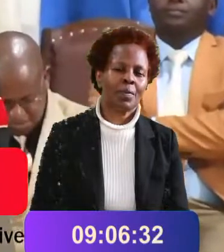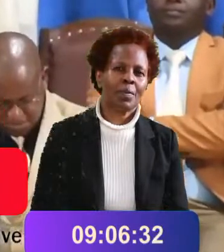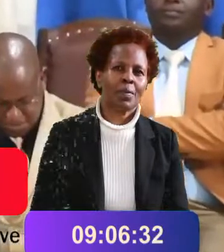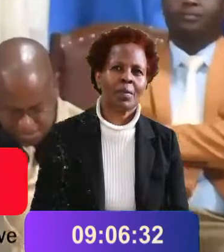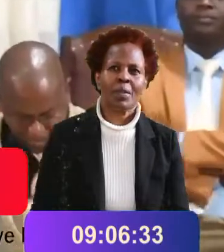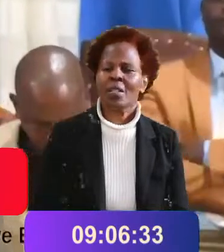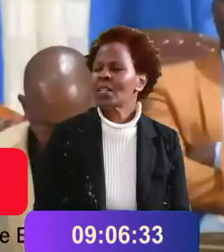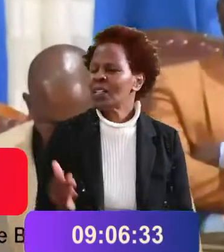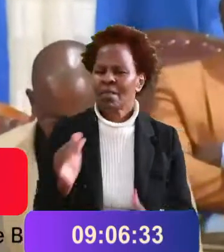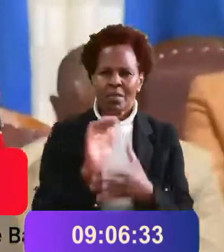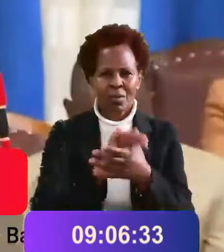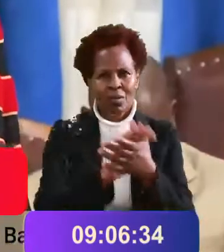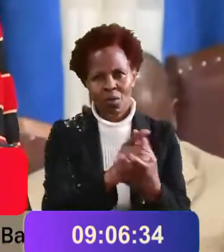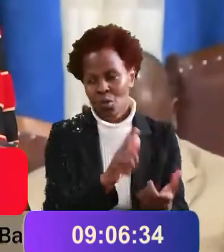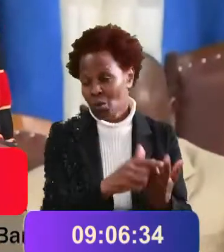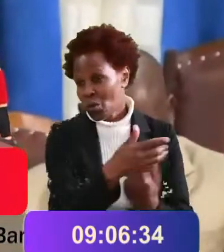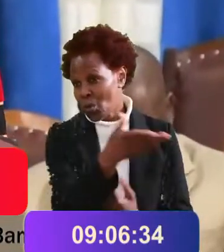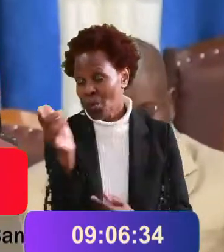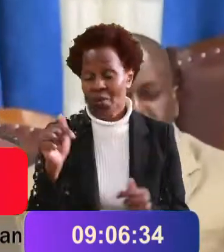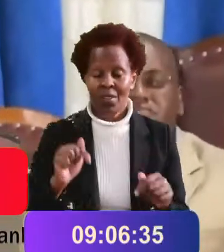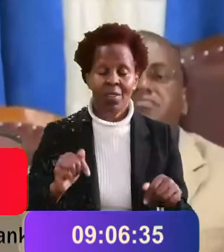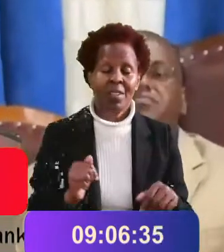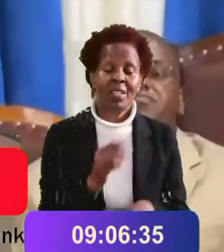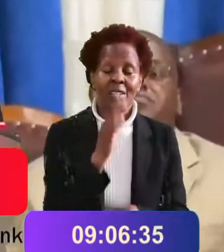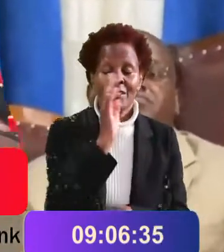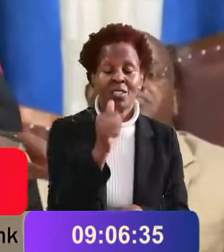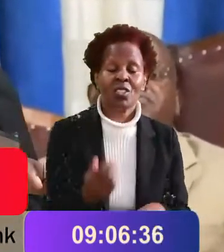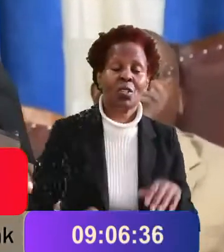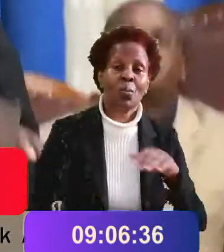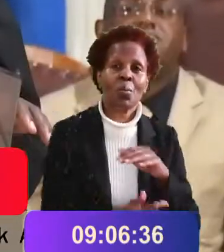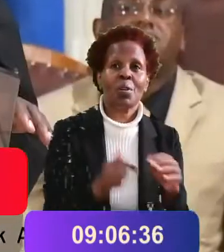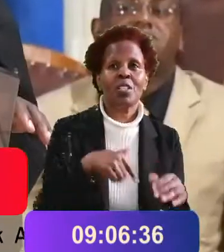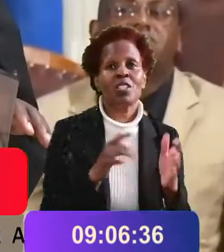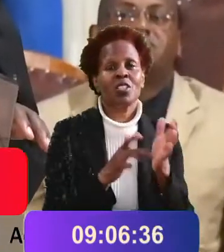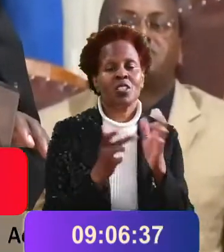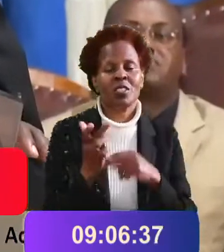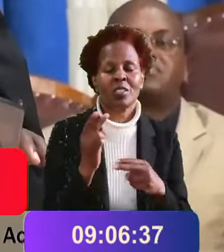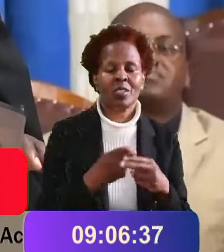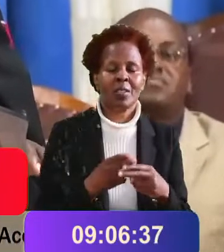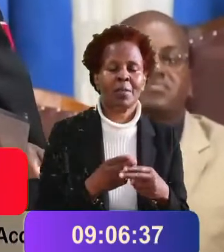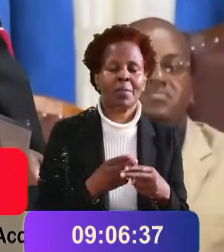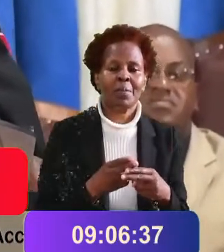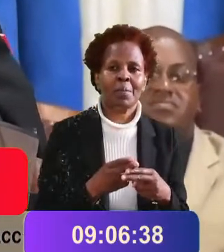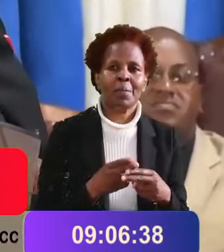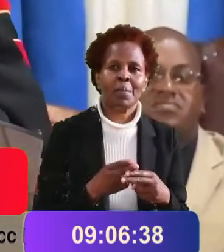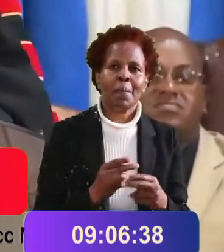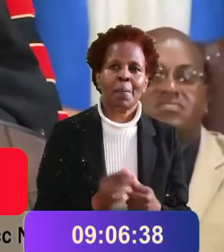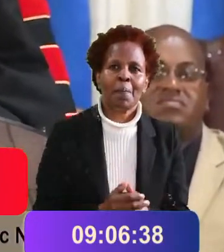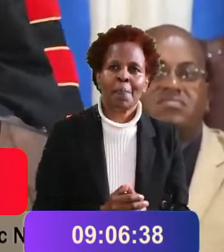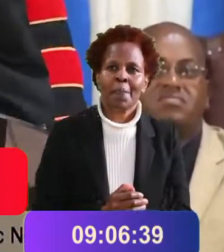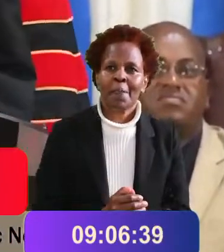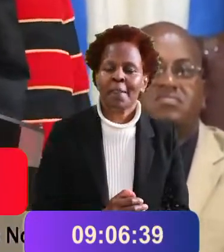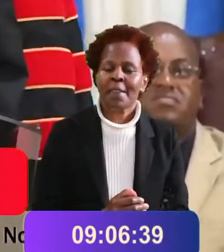I greet you all this Sunday morning in the name of our Lord and Savior Jesus Christ,